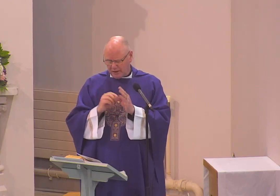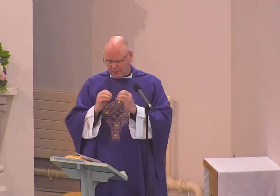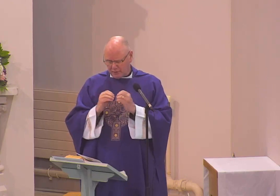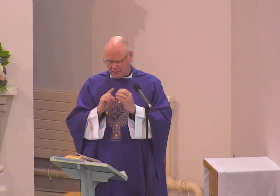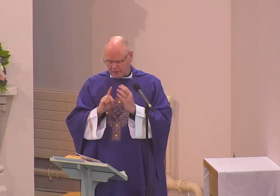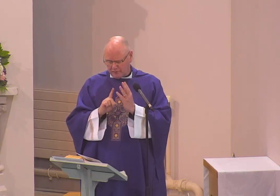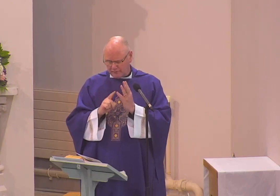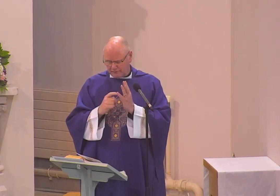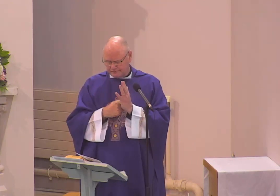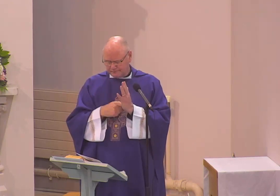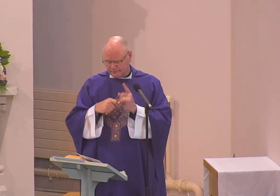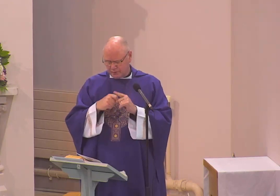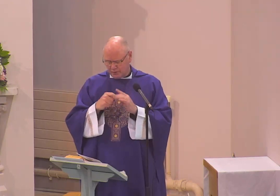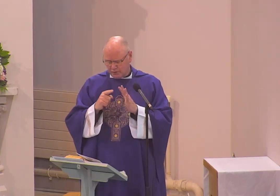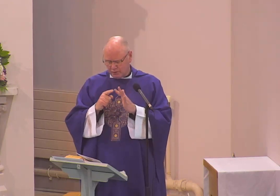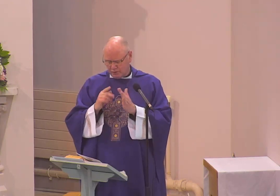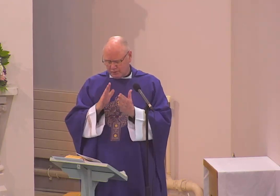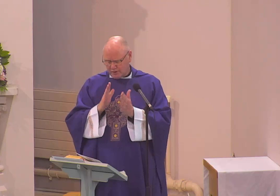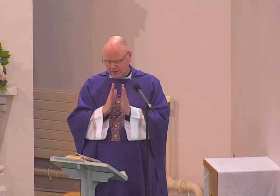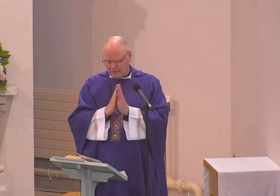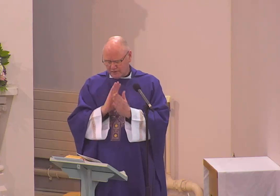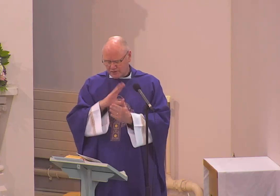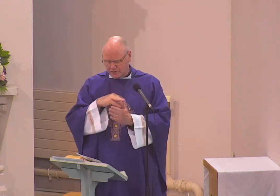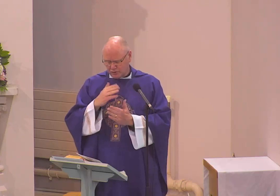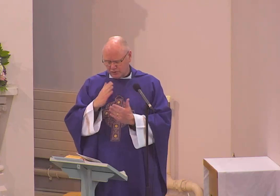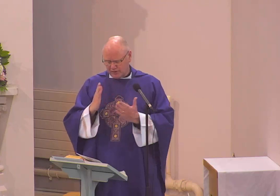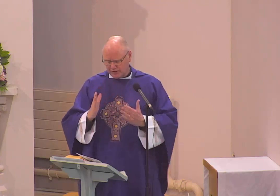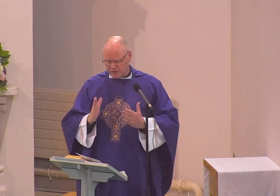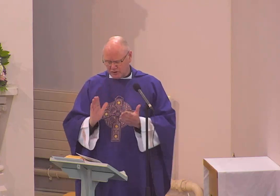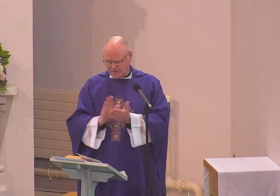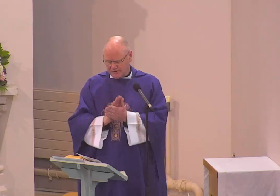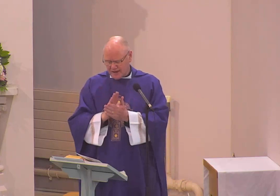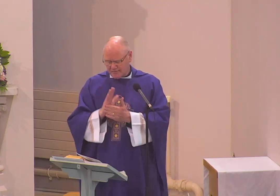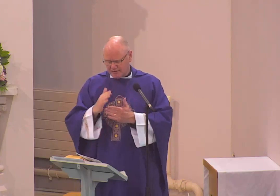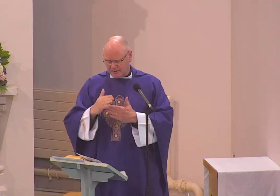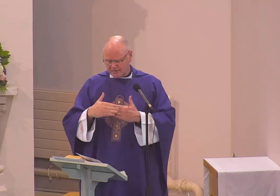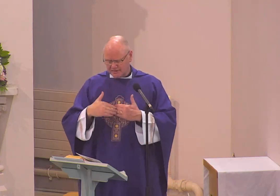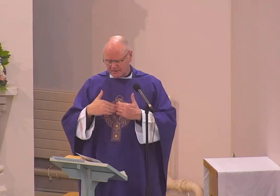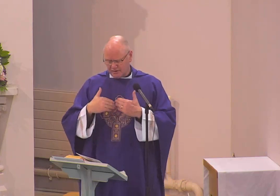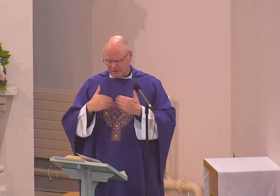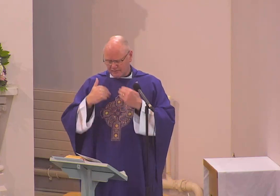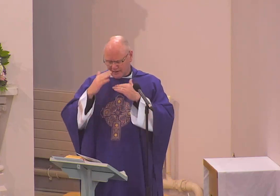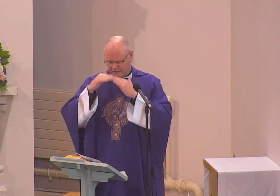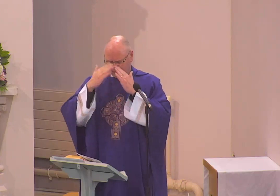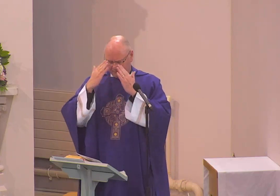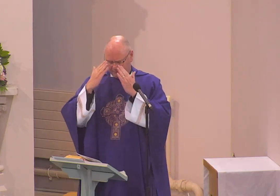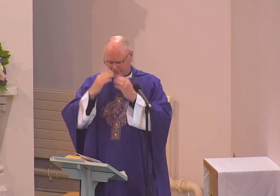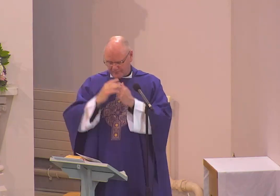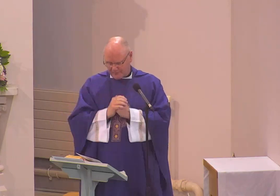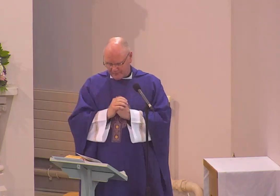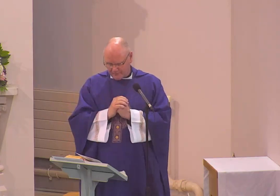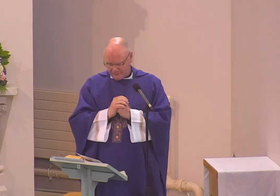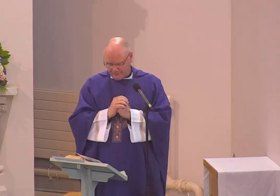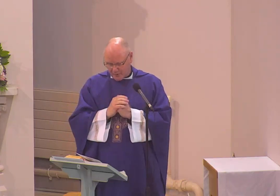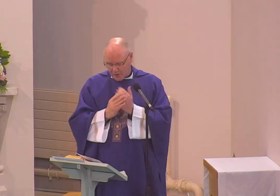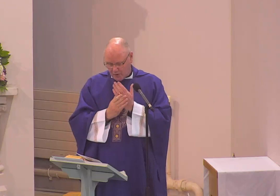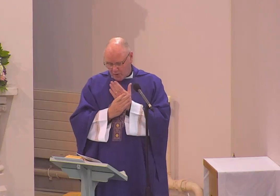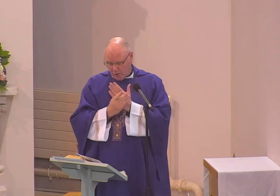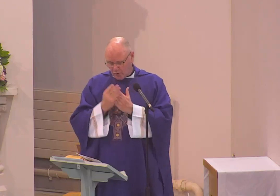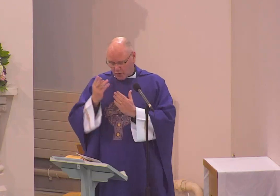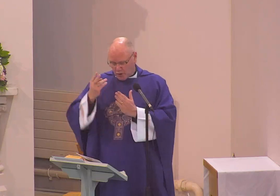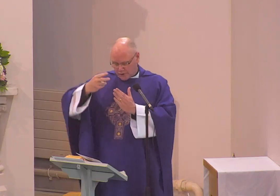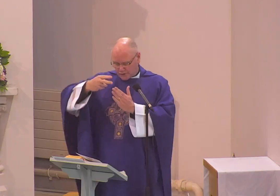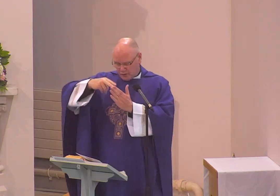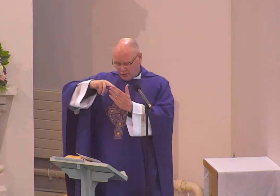Peggy Burke. We pray for her soul that enjoys the happiness of heaven.